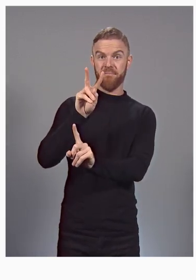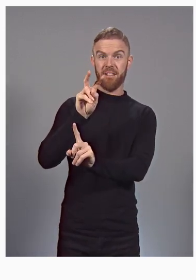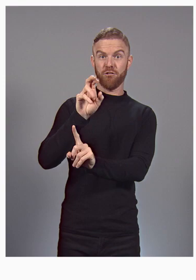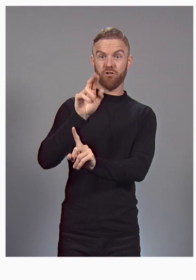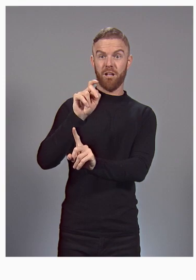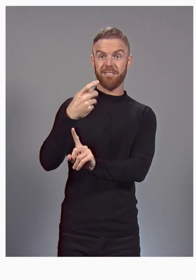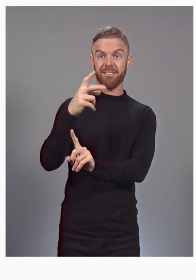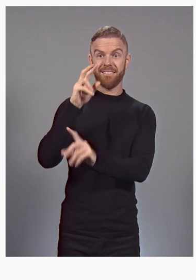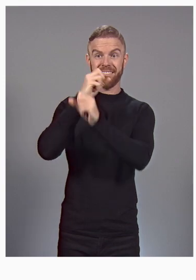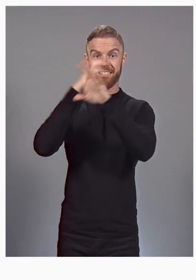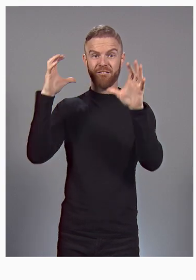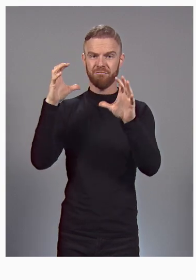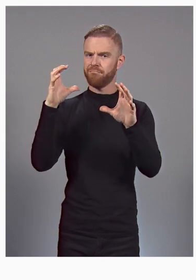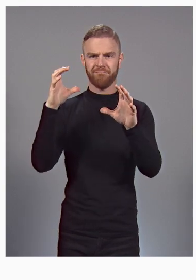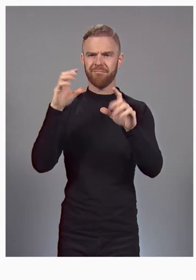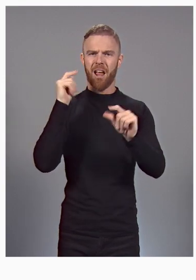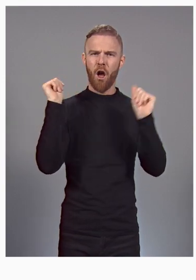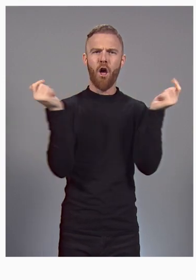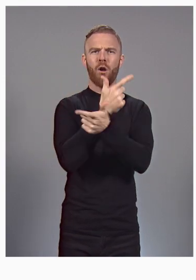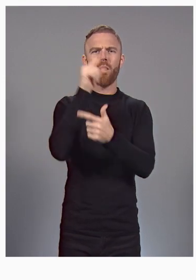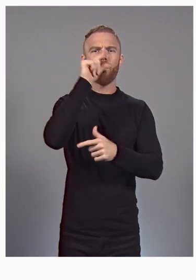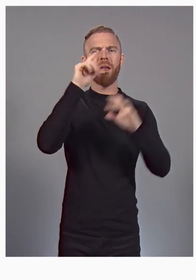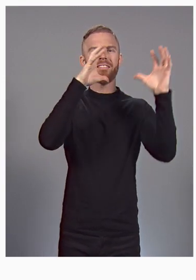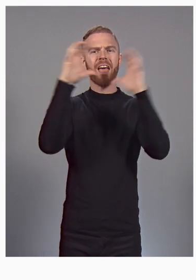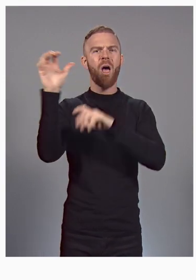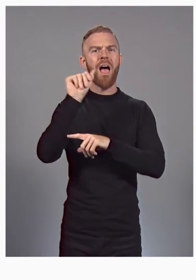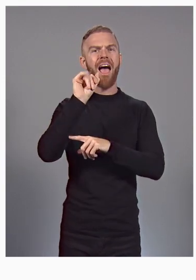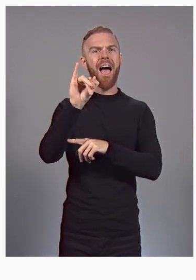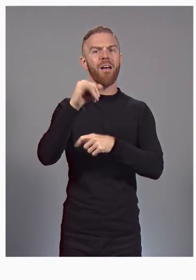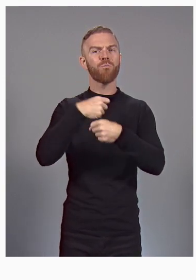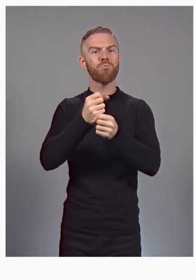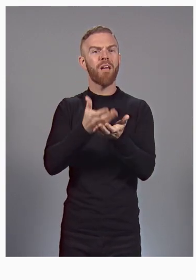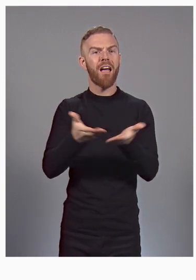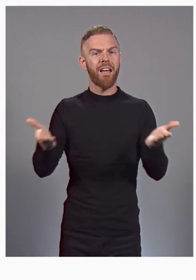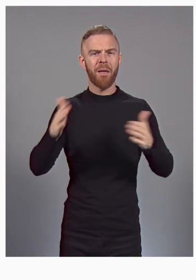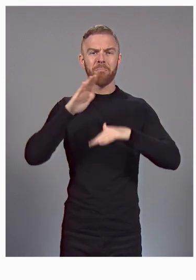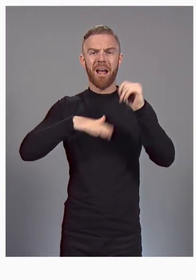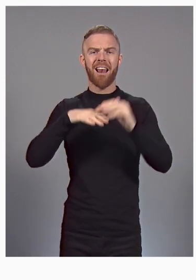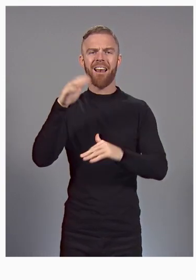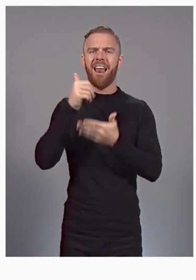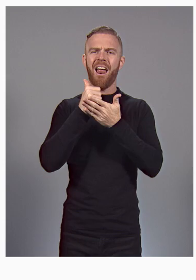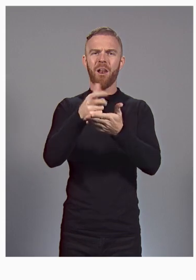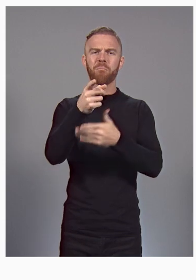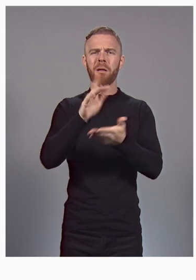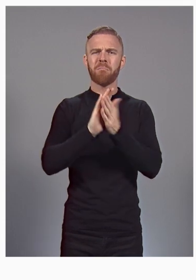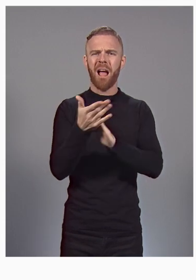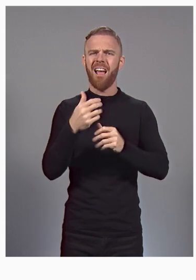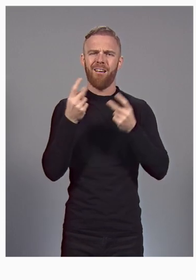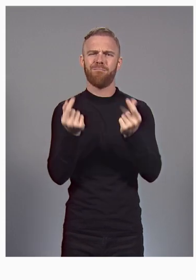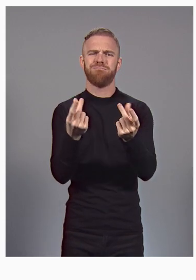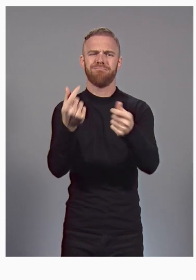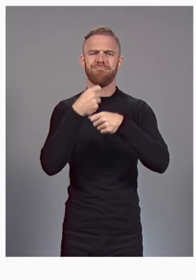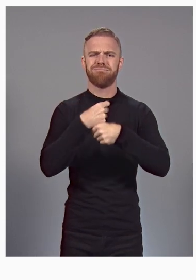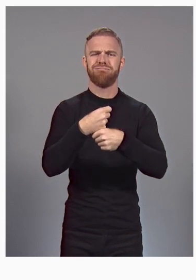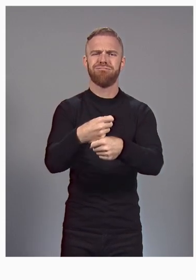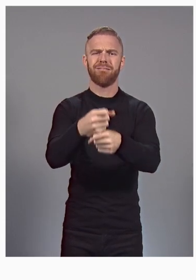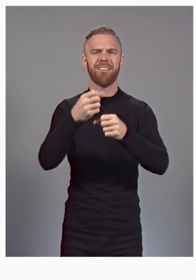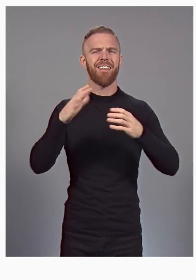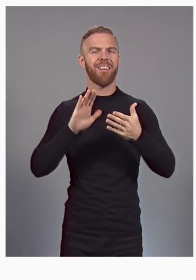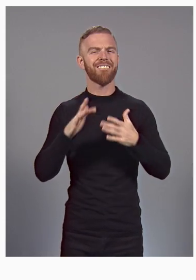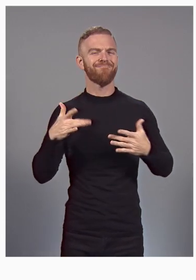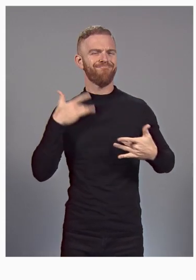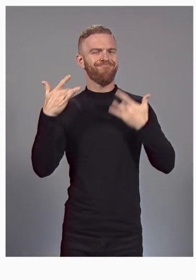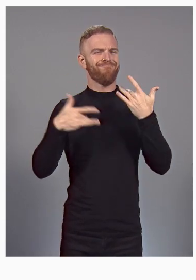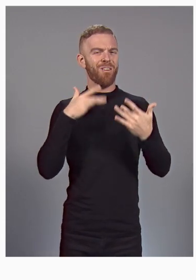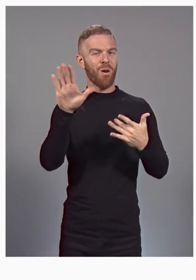Google Cloud's AI products are built to help you be more productive and delight your customers. For